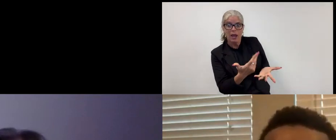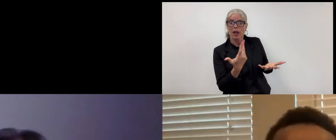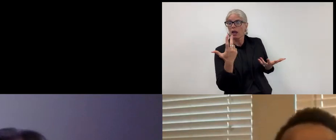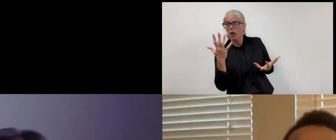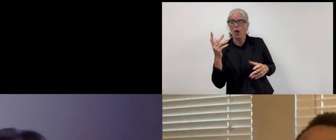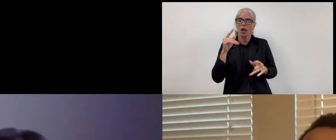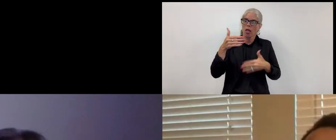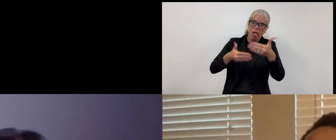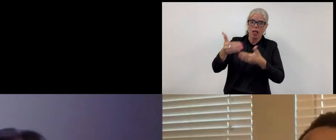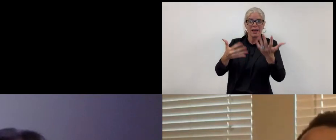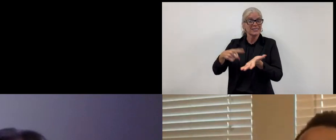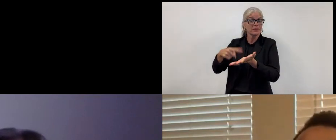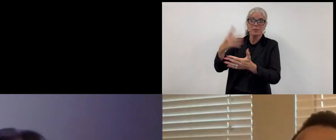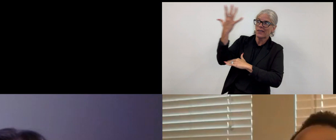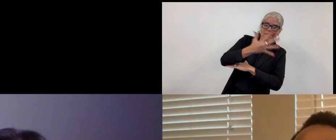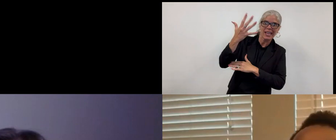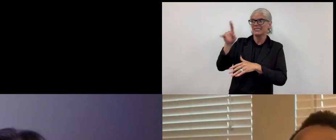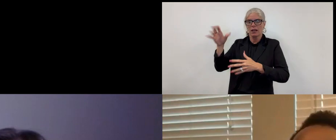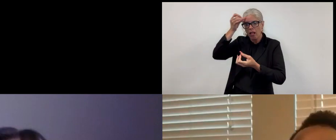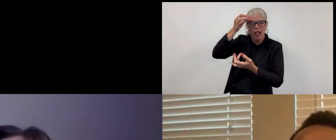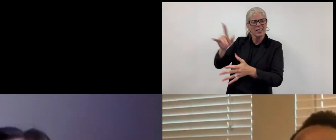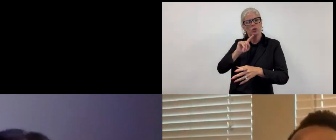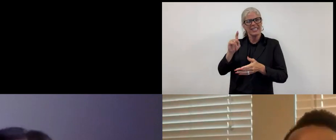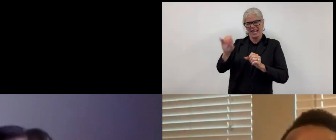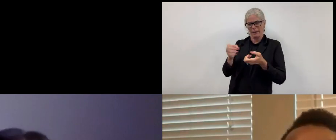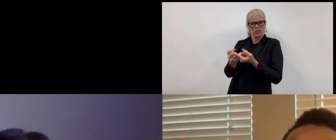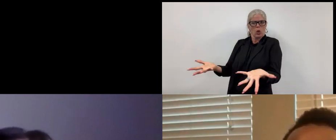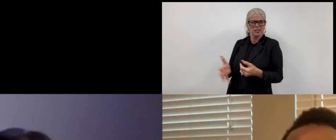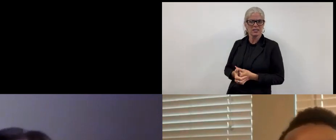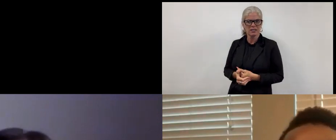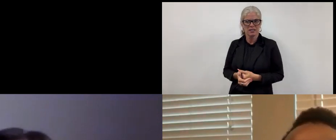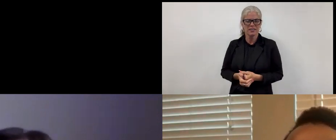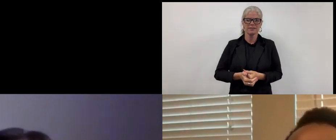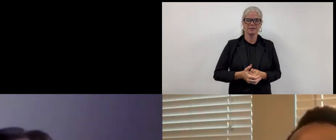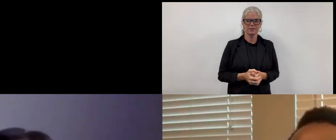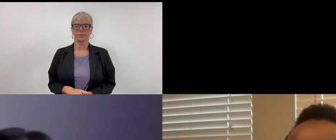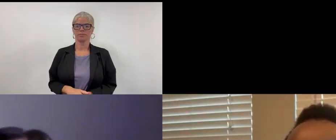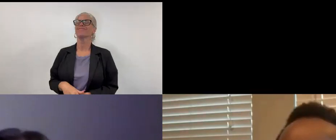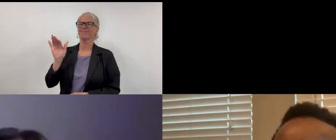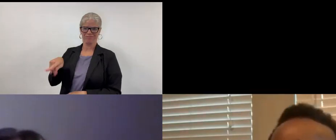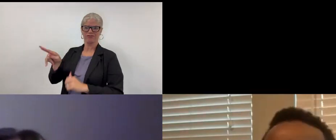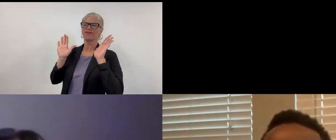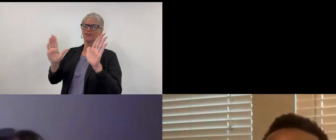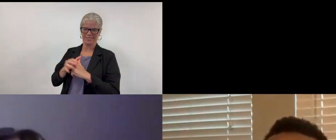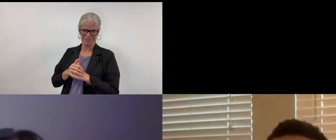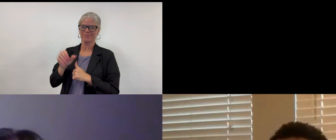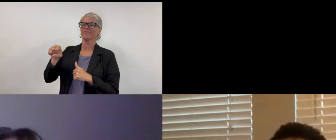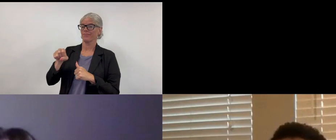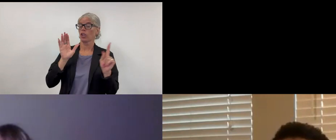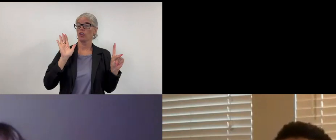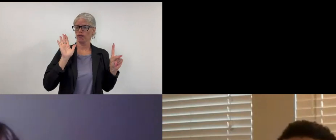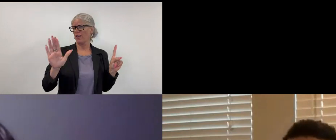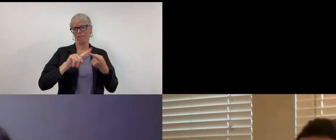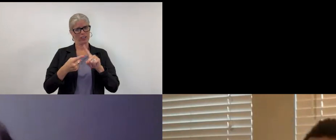7 days. It's really, really nice to not have to do those things, because yes, it does get very taxing. Yeah, it is. It is a